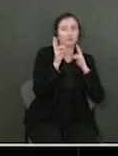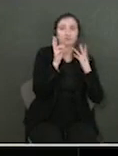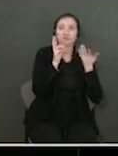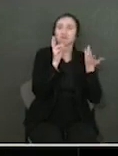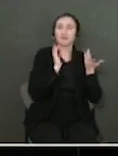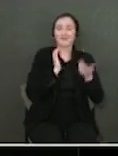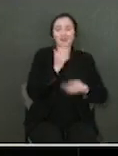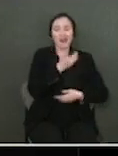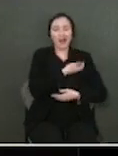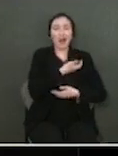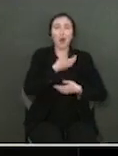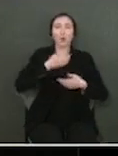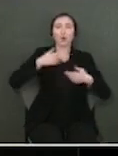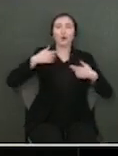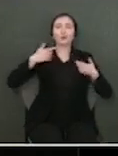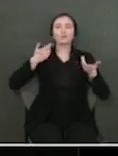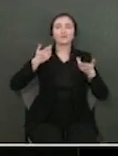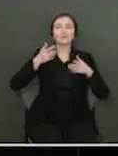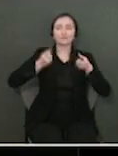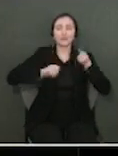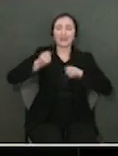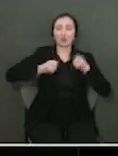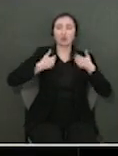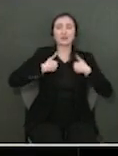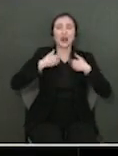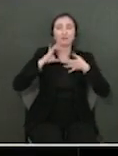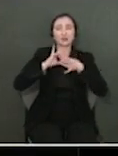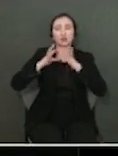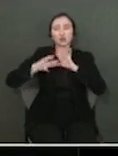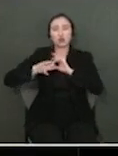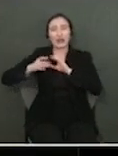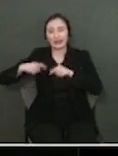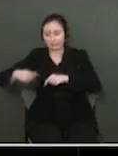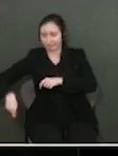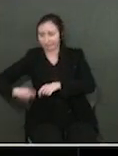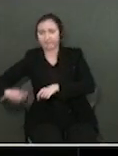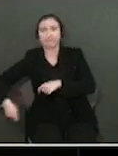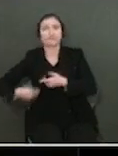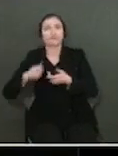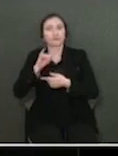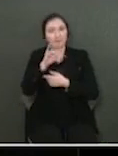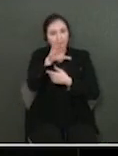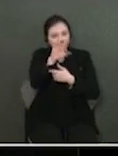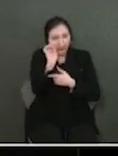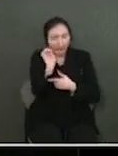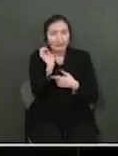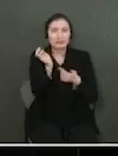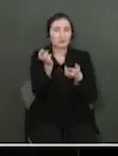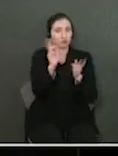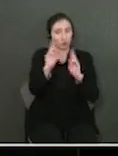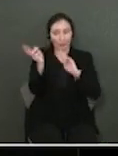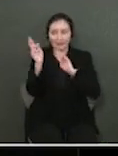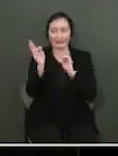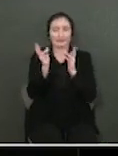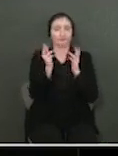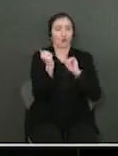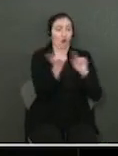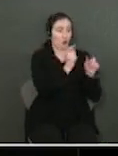going to be needed, if we're going to have ice, that all of our employees are properly winterized as far as gloves